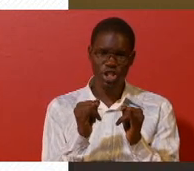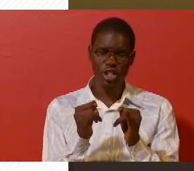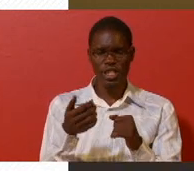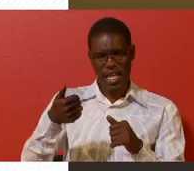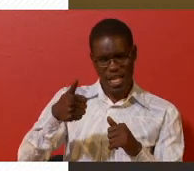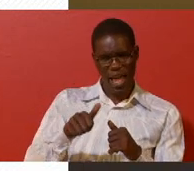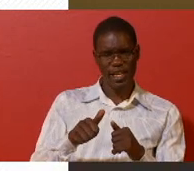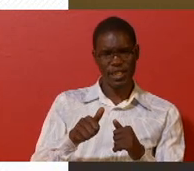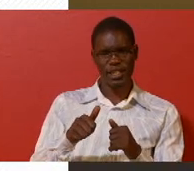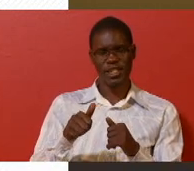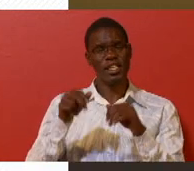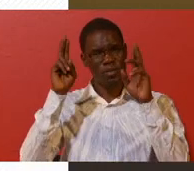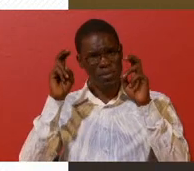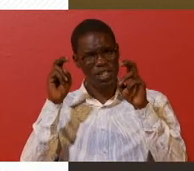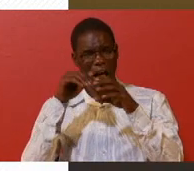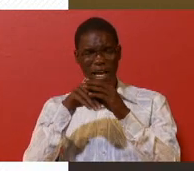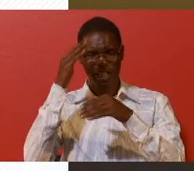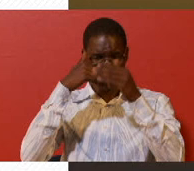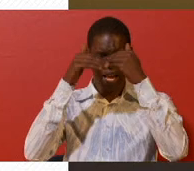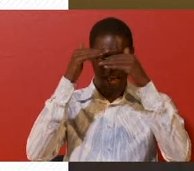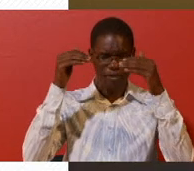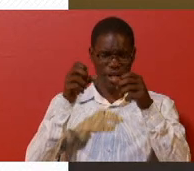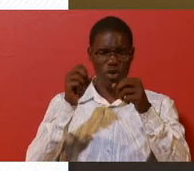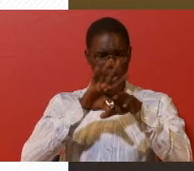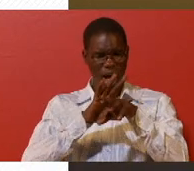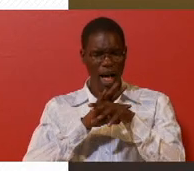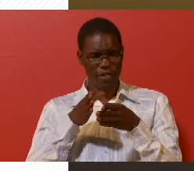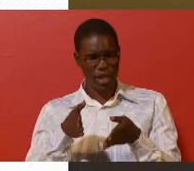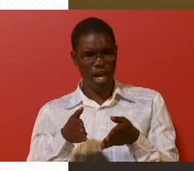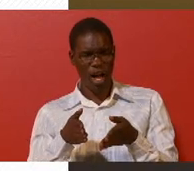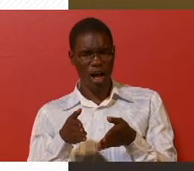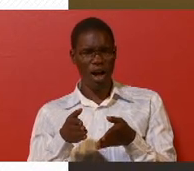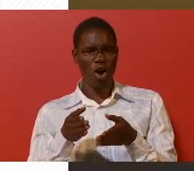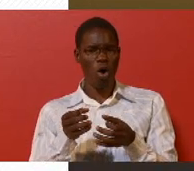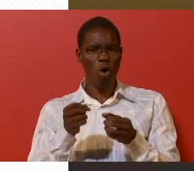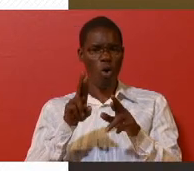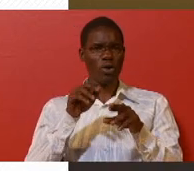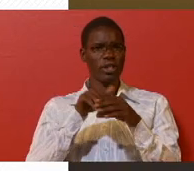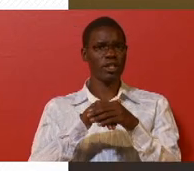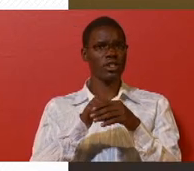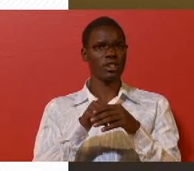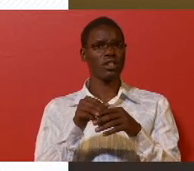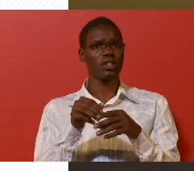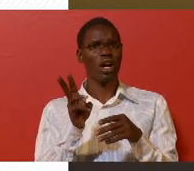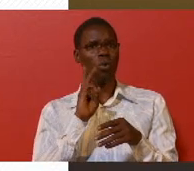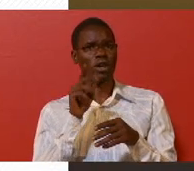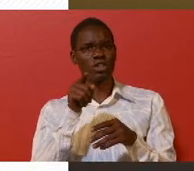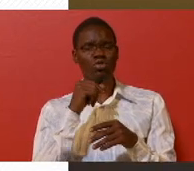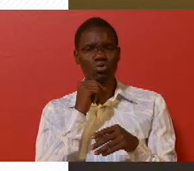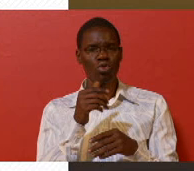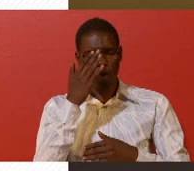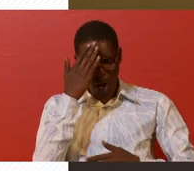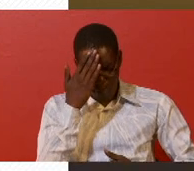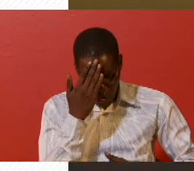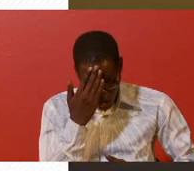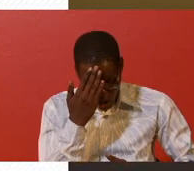of anything that is in heaven above, or that is in the earth beneath, or that is in the water under the earth. You shall not bow down